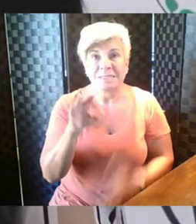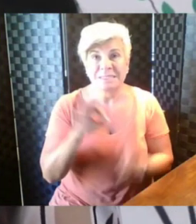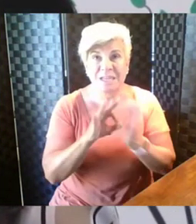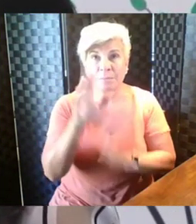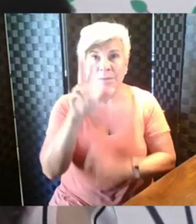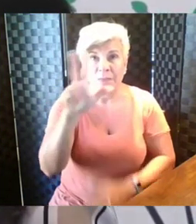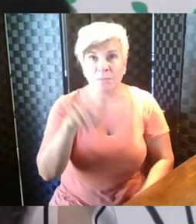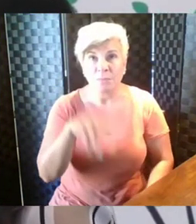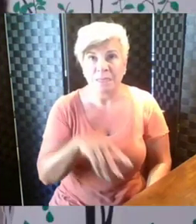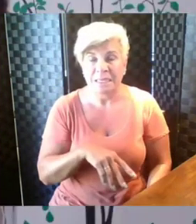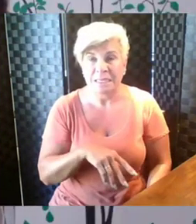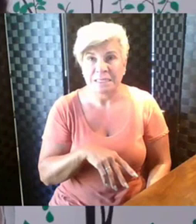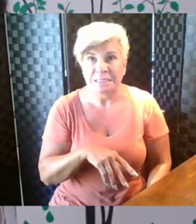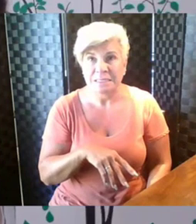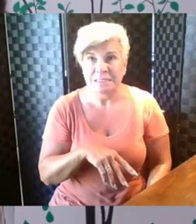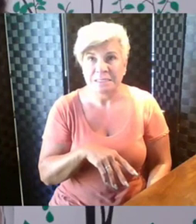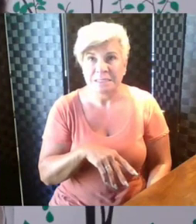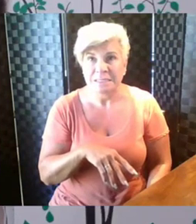counted by threes,